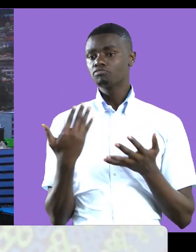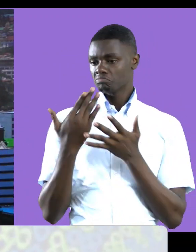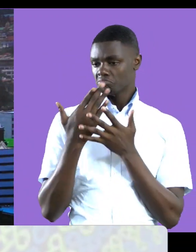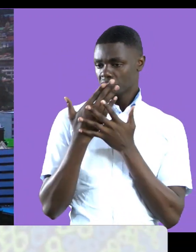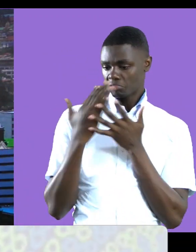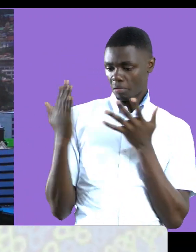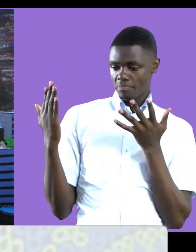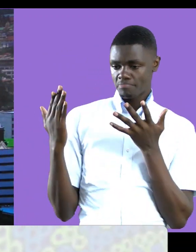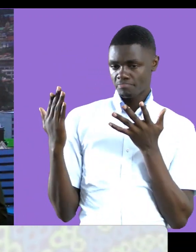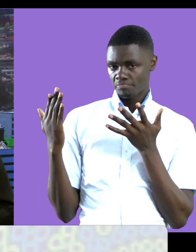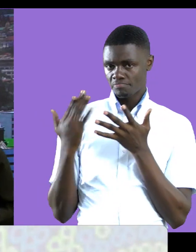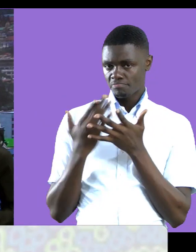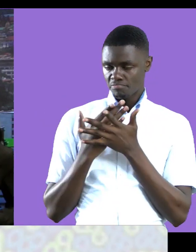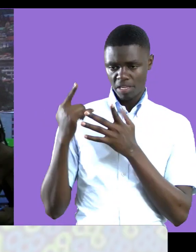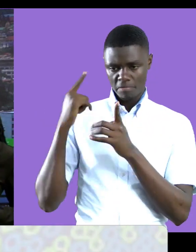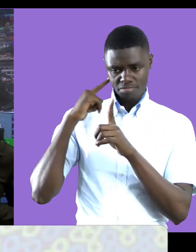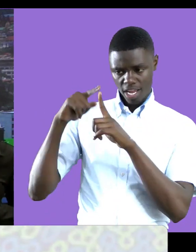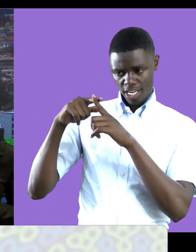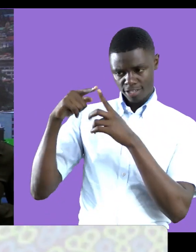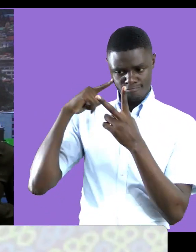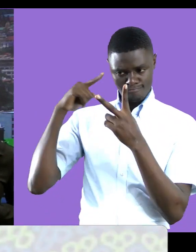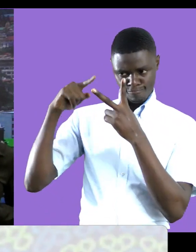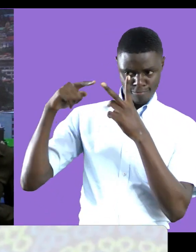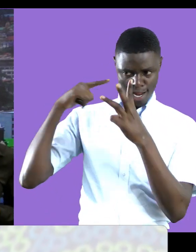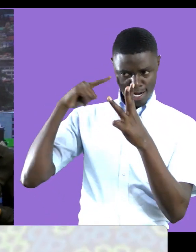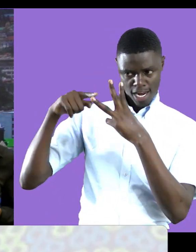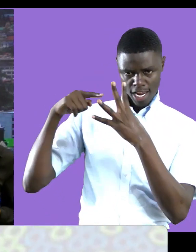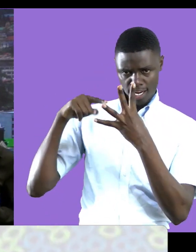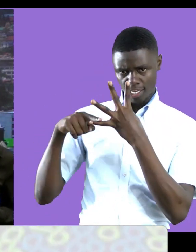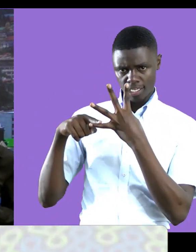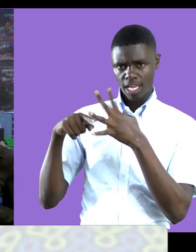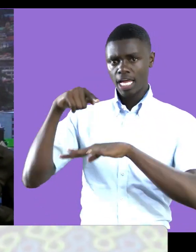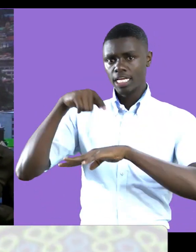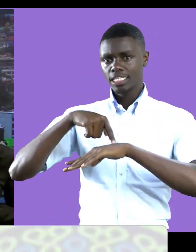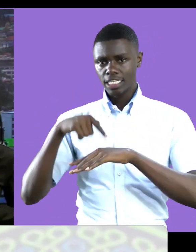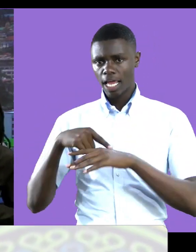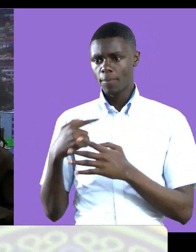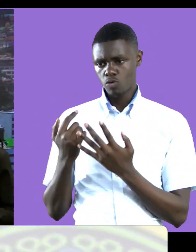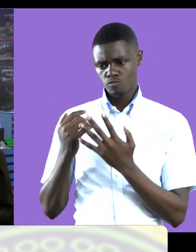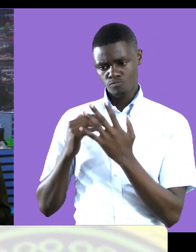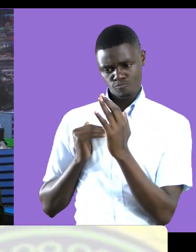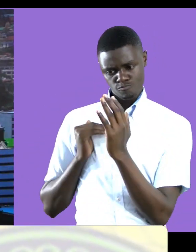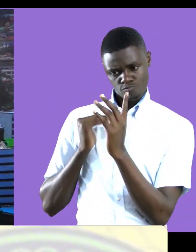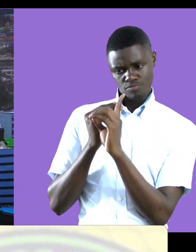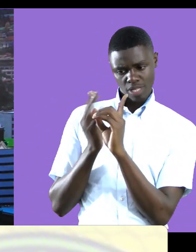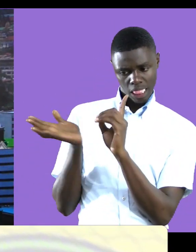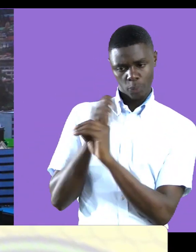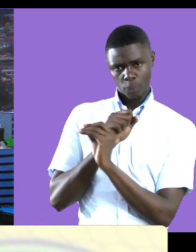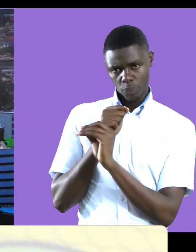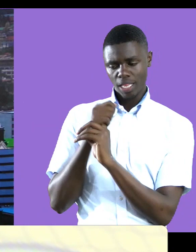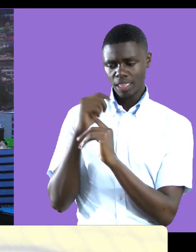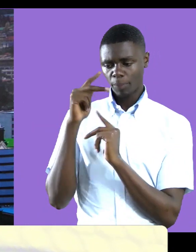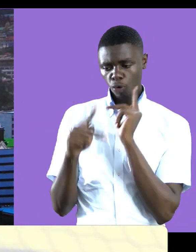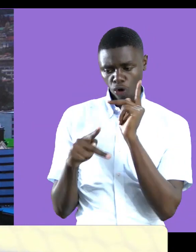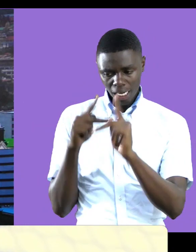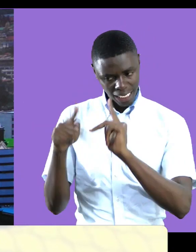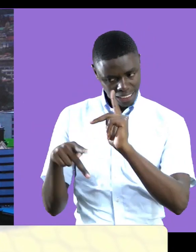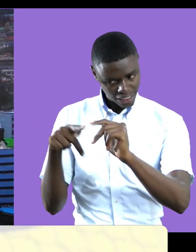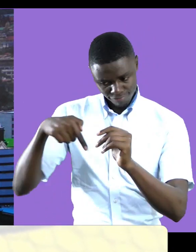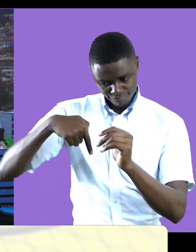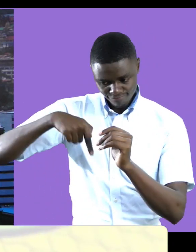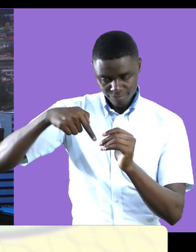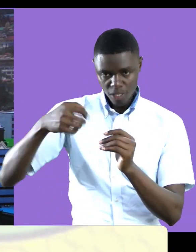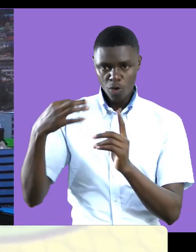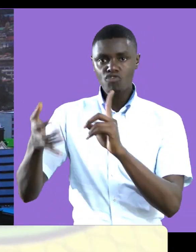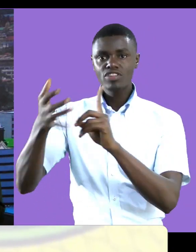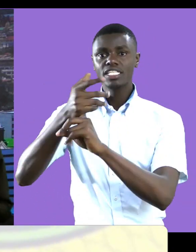know, targets in life, yeah? True. But the more you age closer, the progressiveness, yes, of the